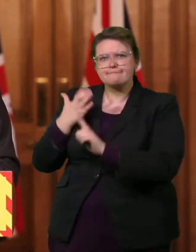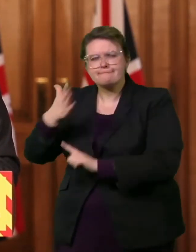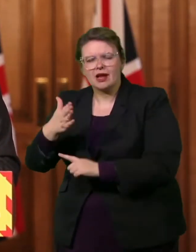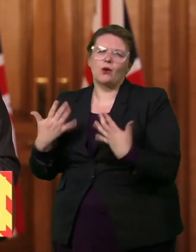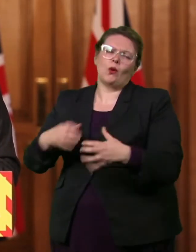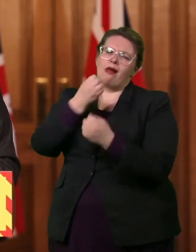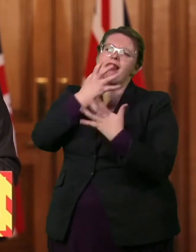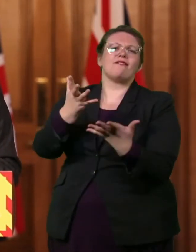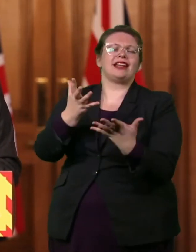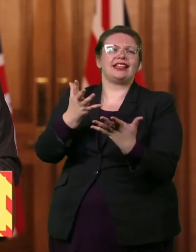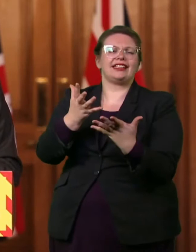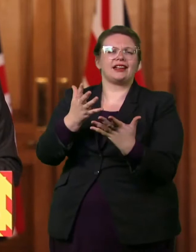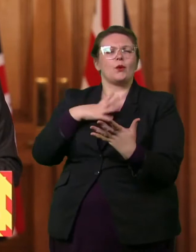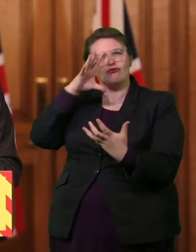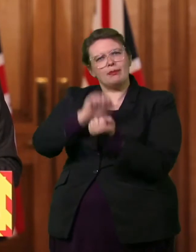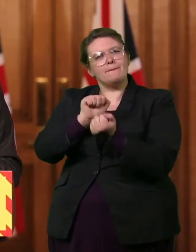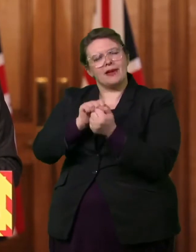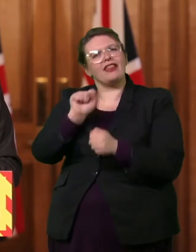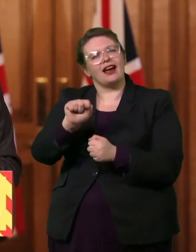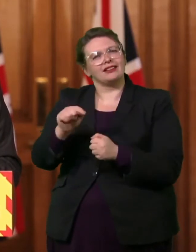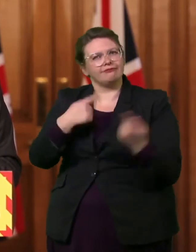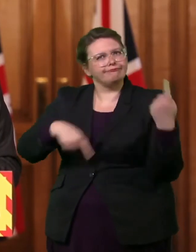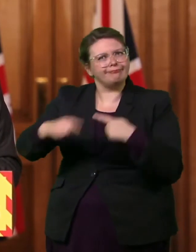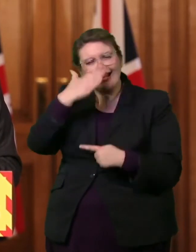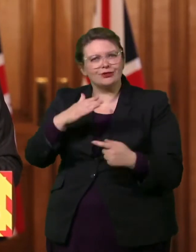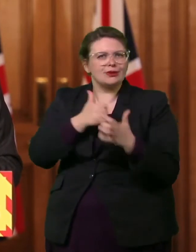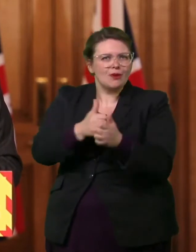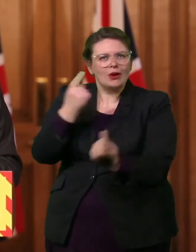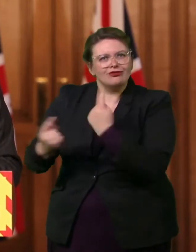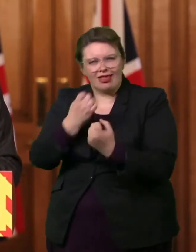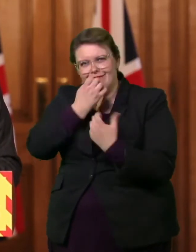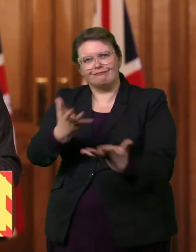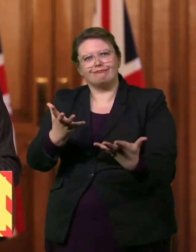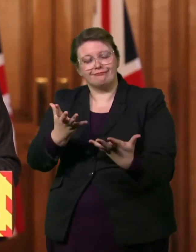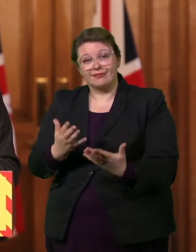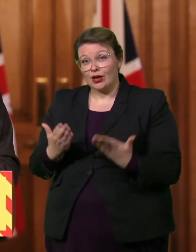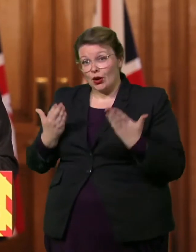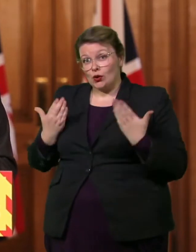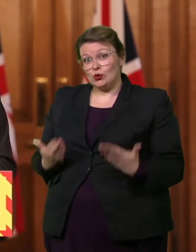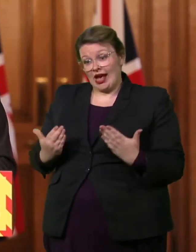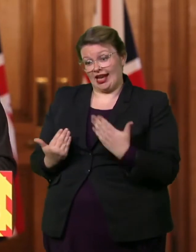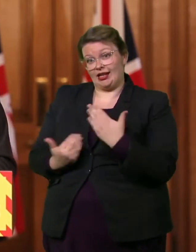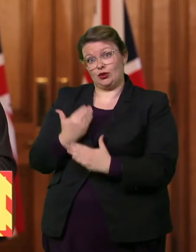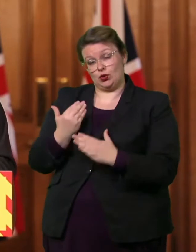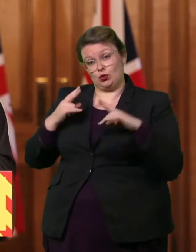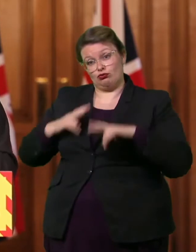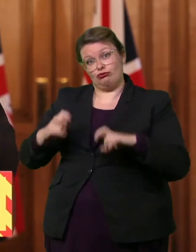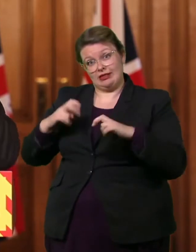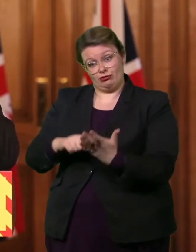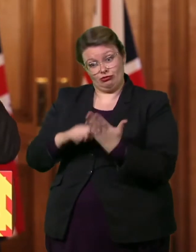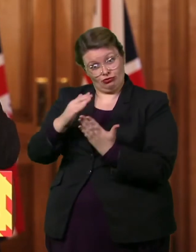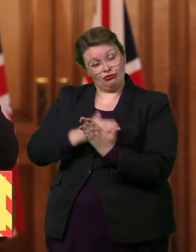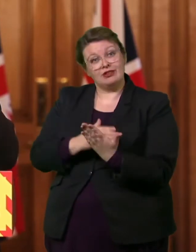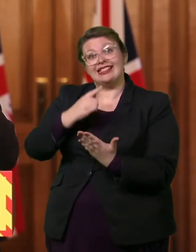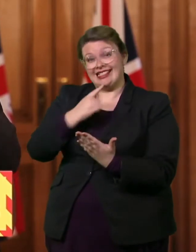you that today's data from the Office for National Statistics show 94% of adults saying they've